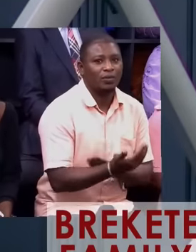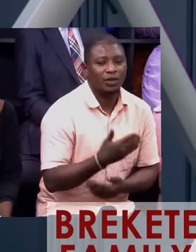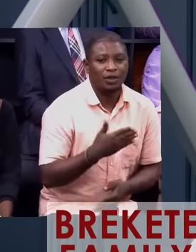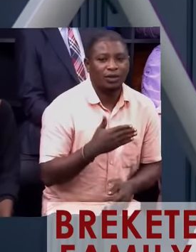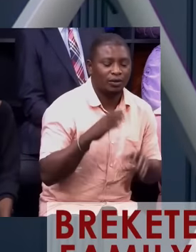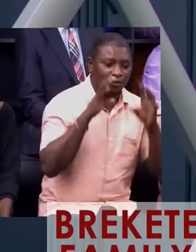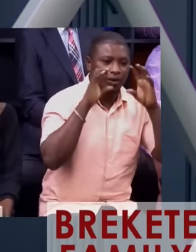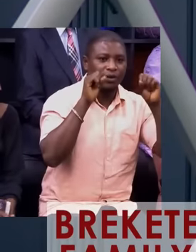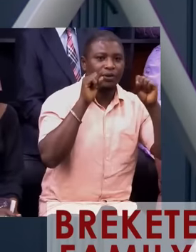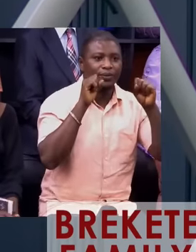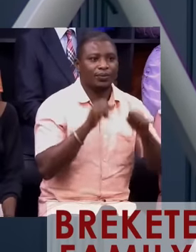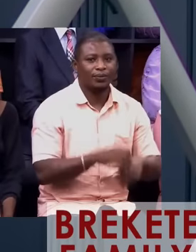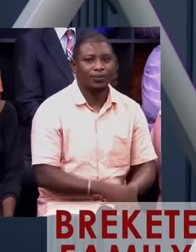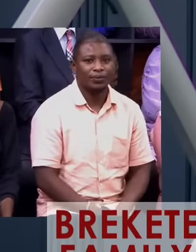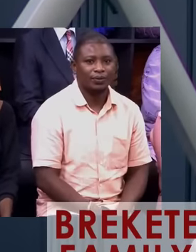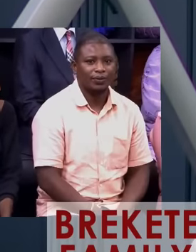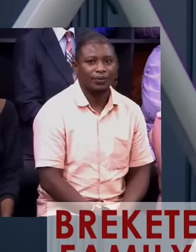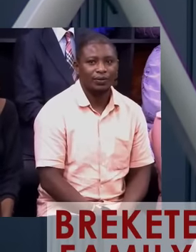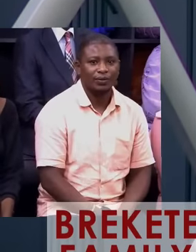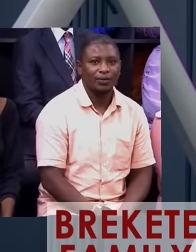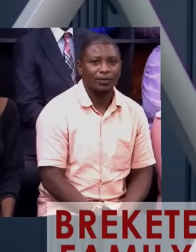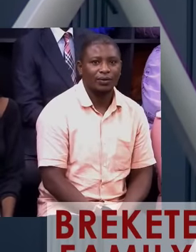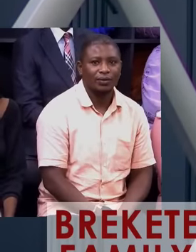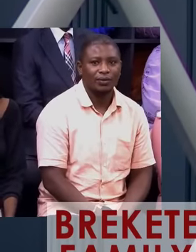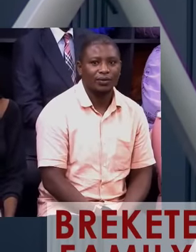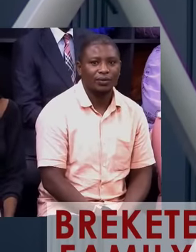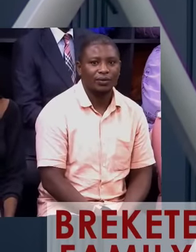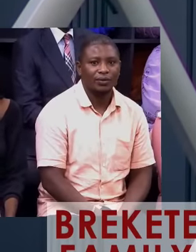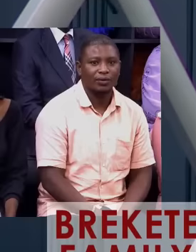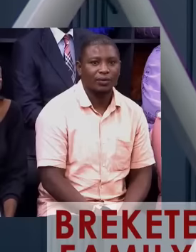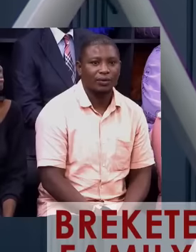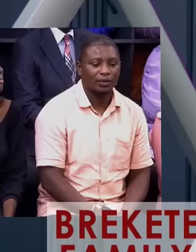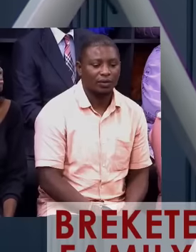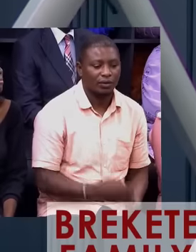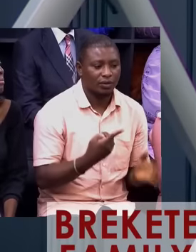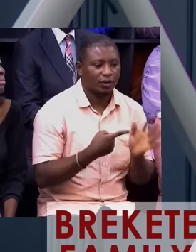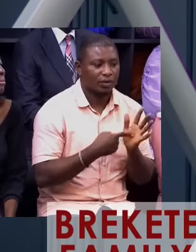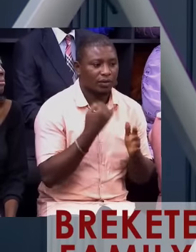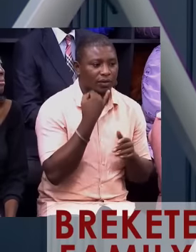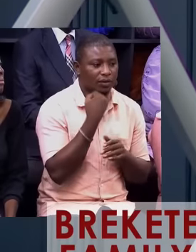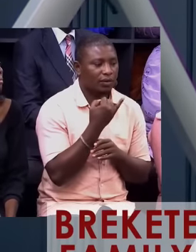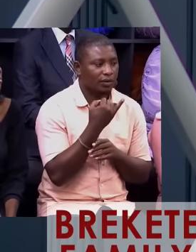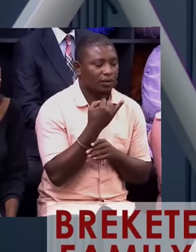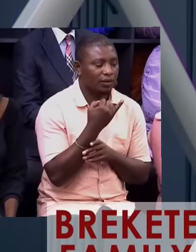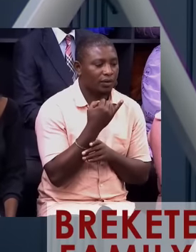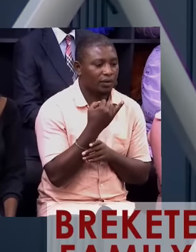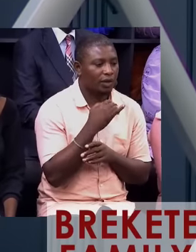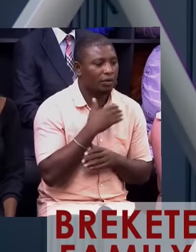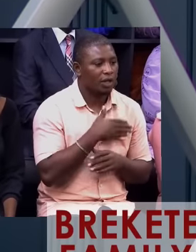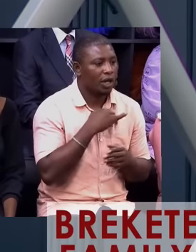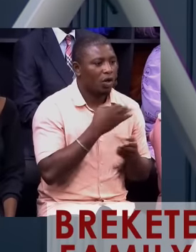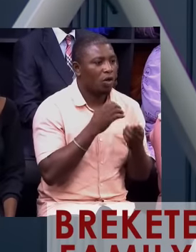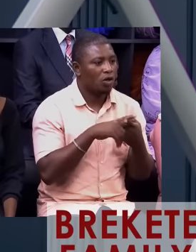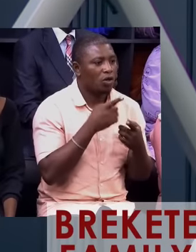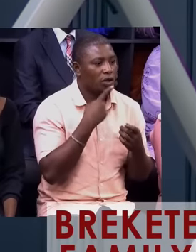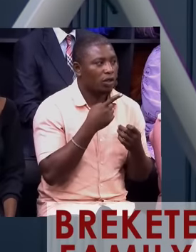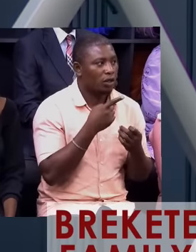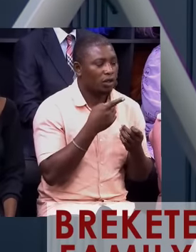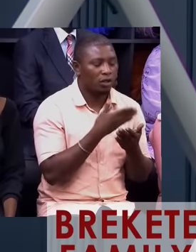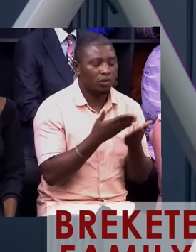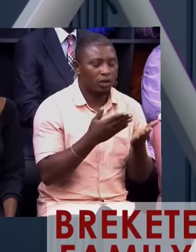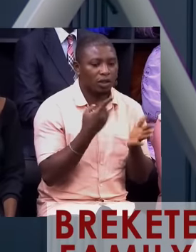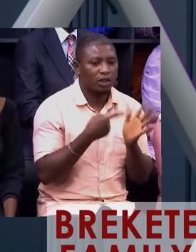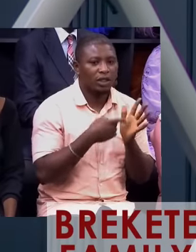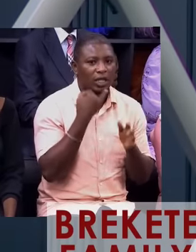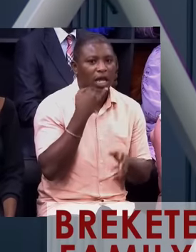morning for radio and TV telephone H this is AR pleas I want to say something AR